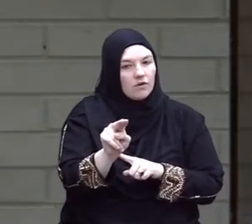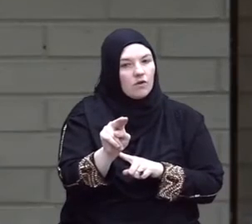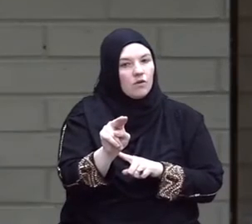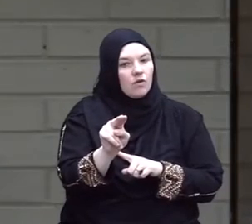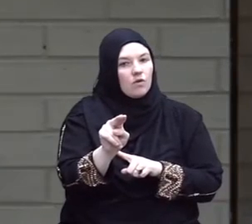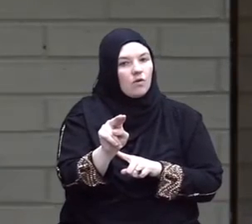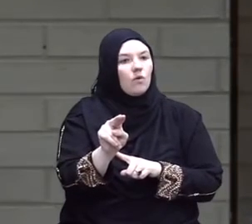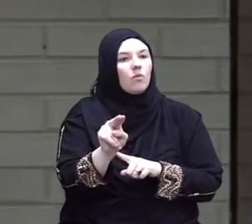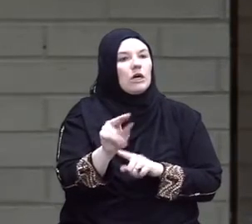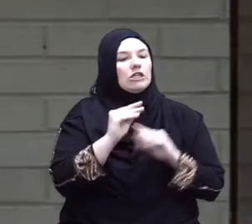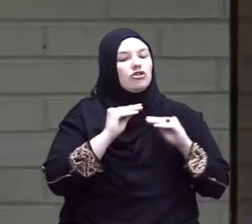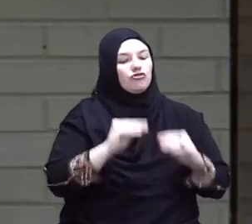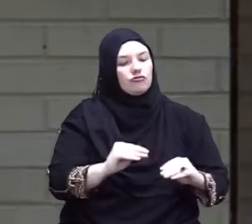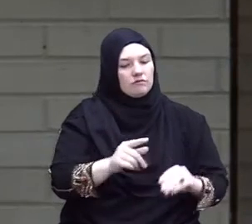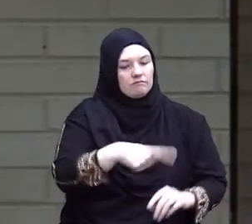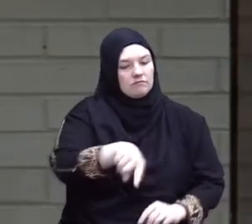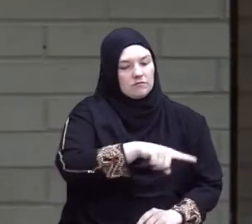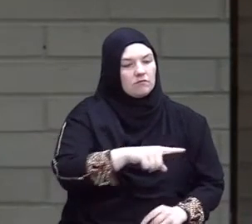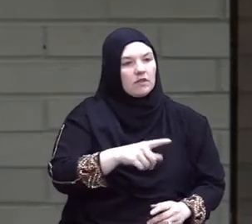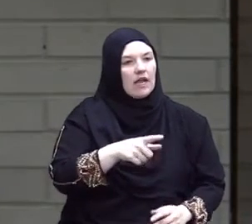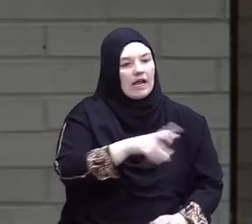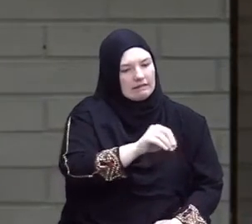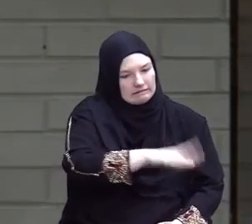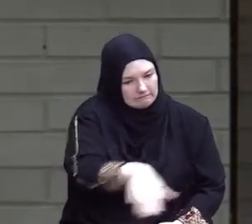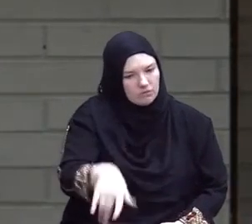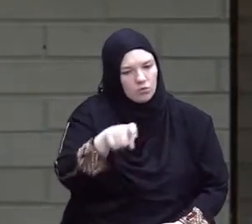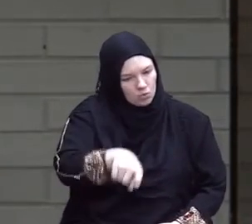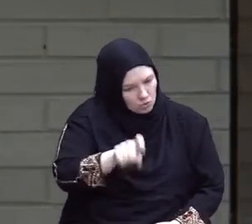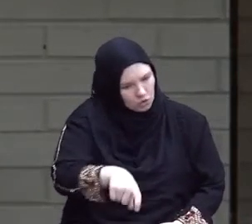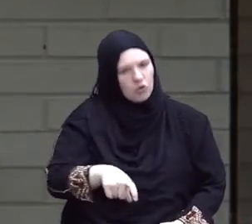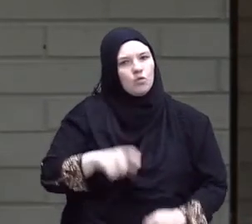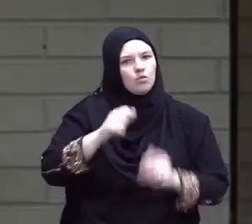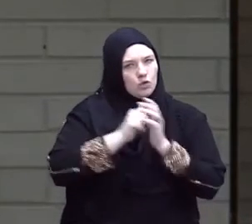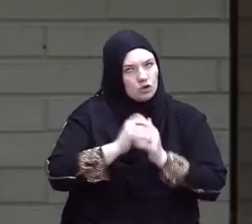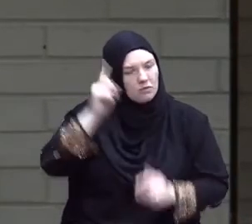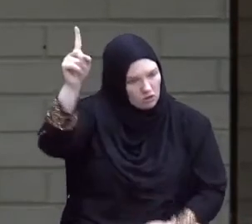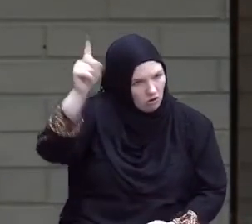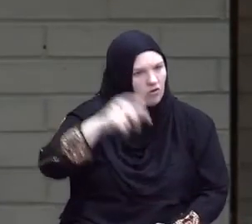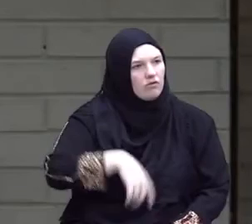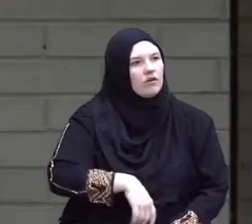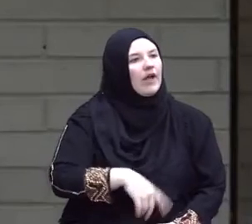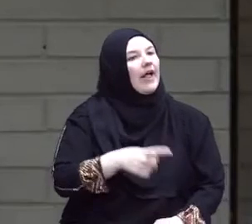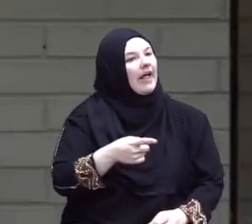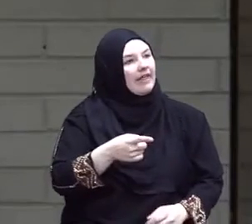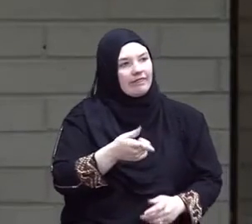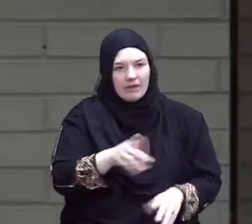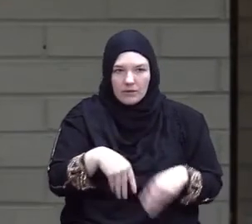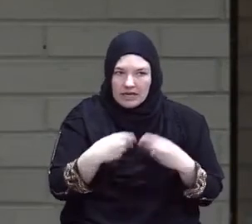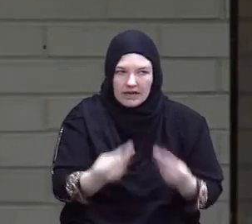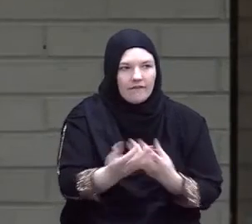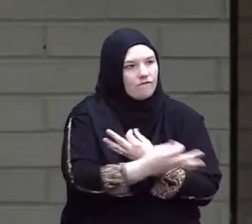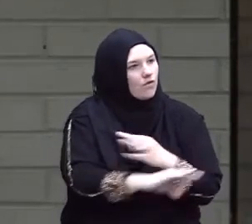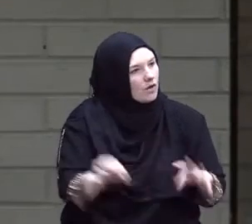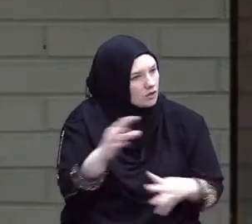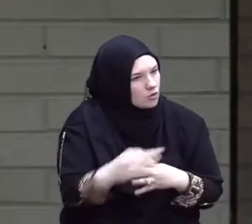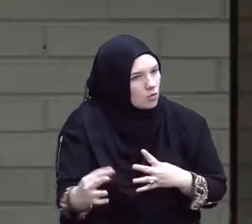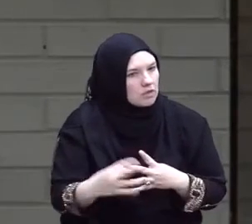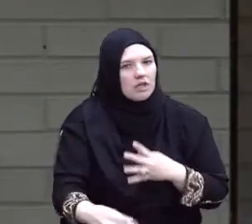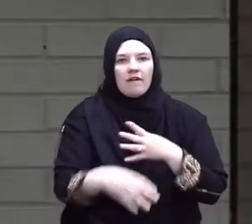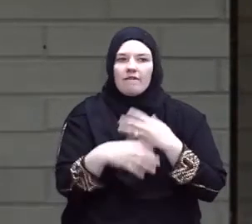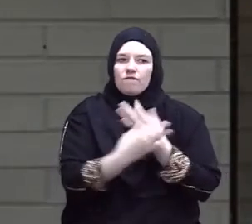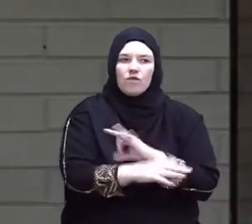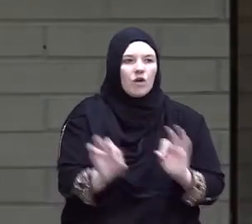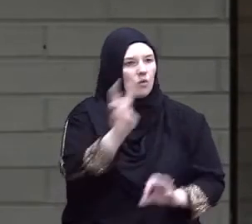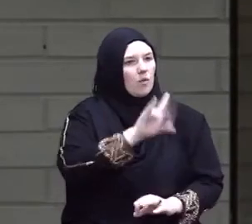instructed to voluntarily believe in Allah and worship Allah. And they were given free choices and free